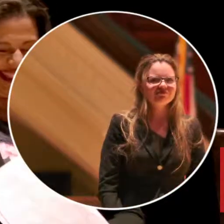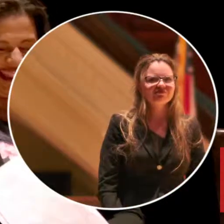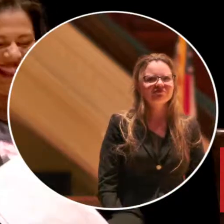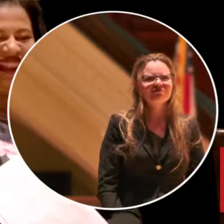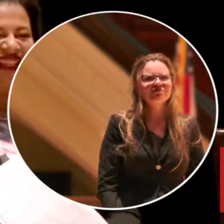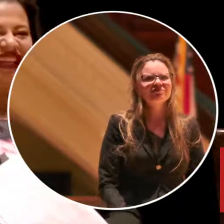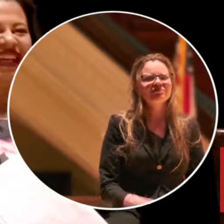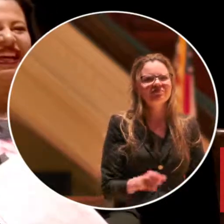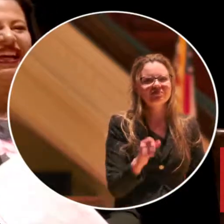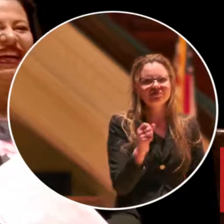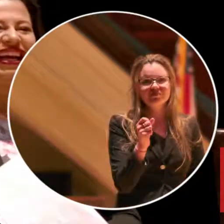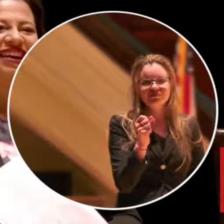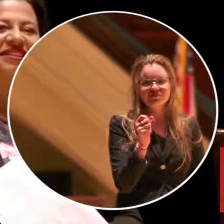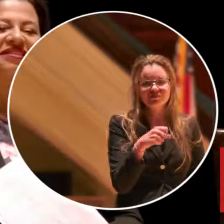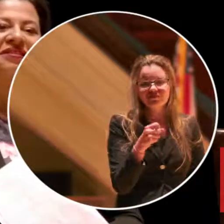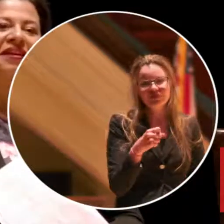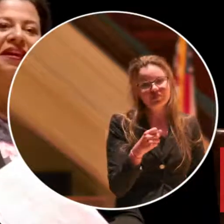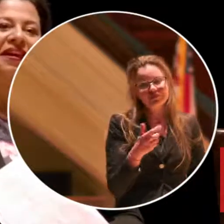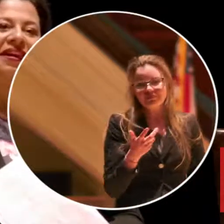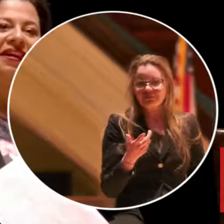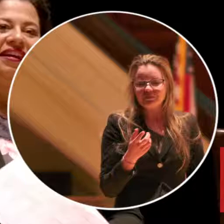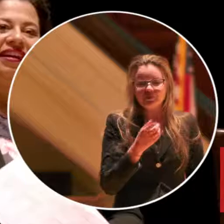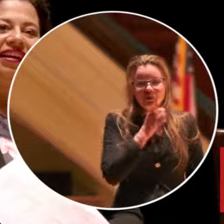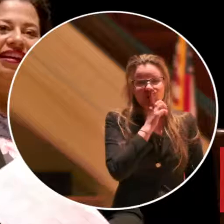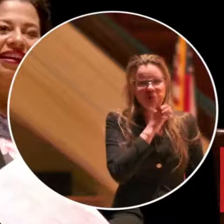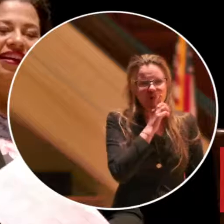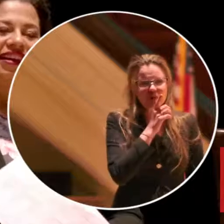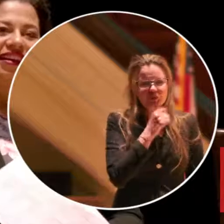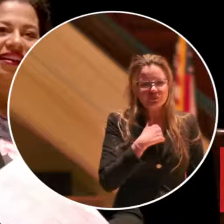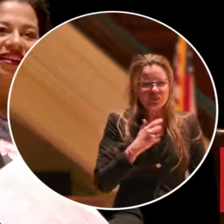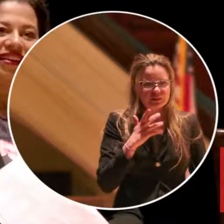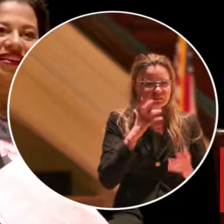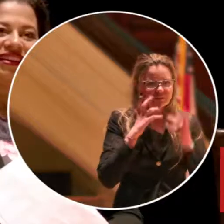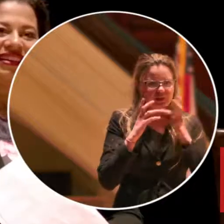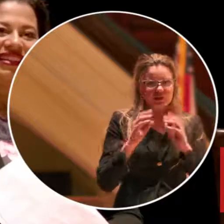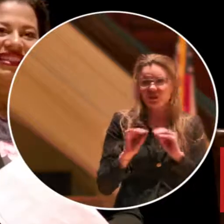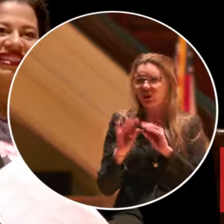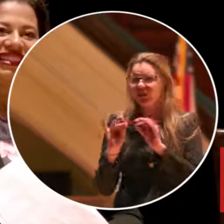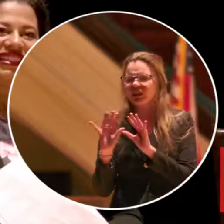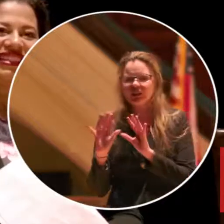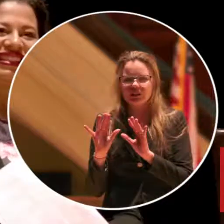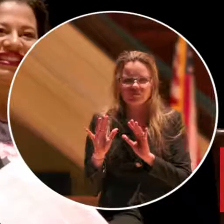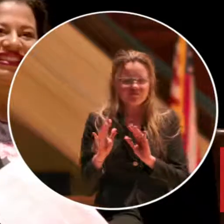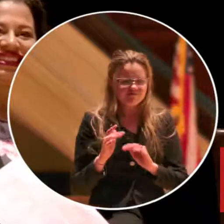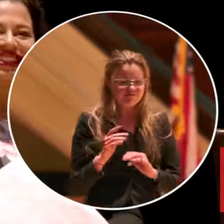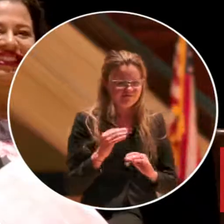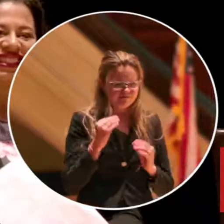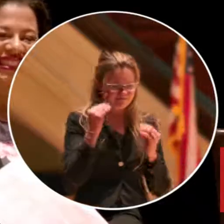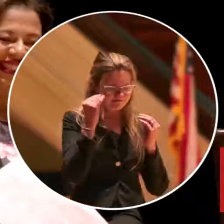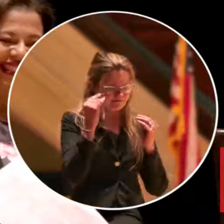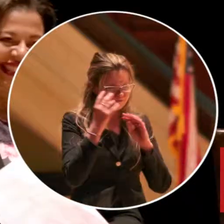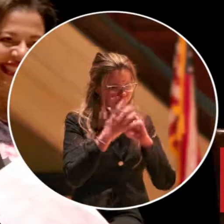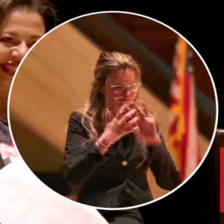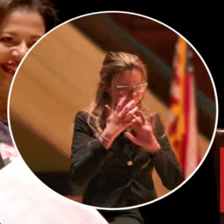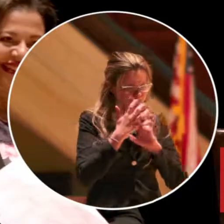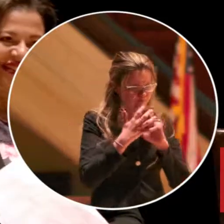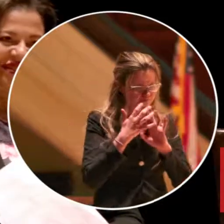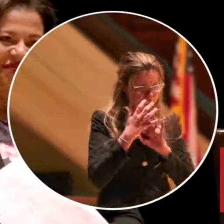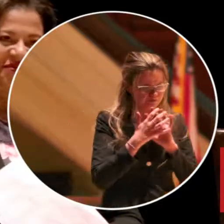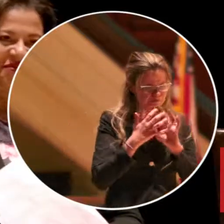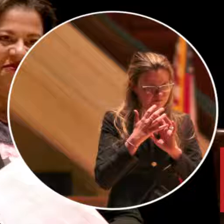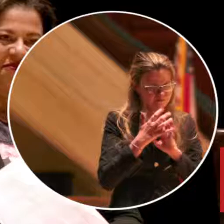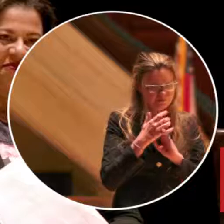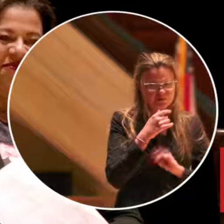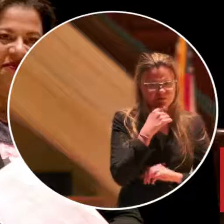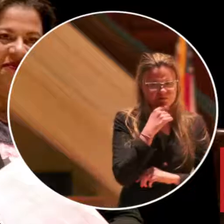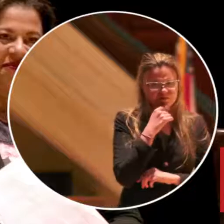Yet, as was my way, I was far too embarrassed to ask for clarification, so I kept my confusion to myself, or rather used it